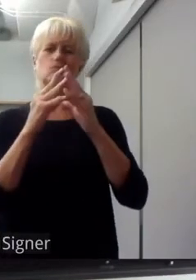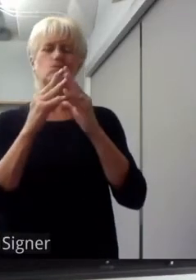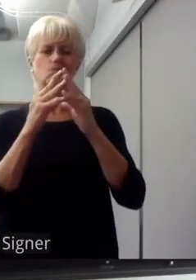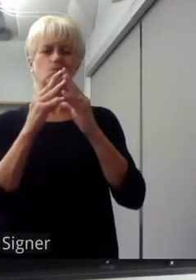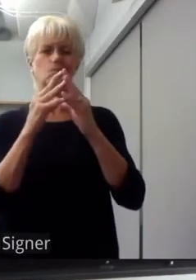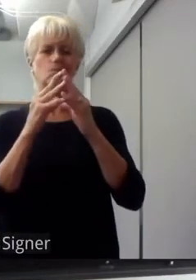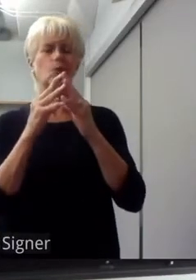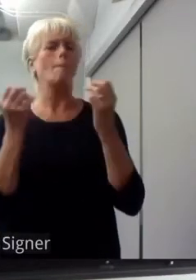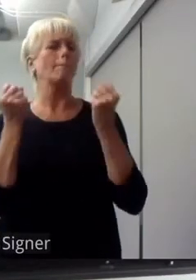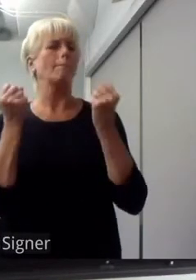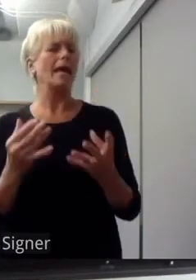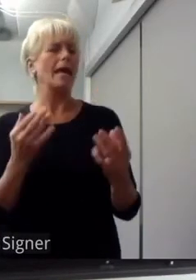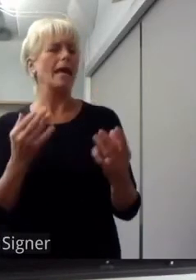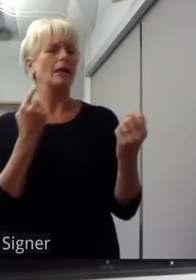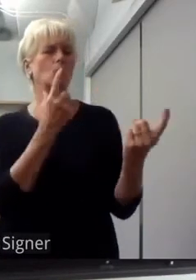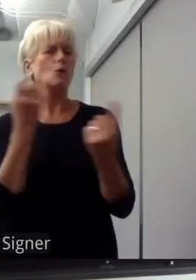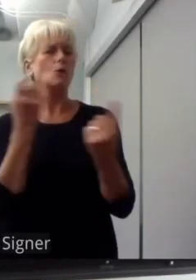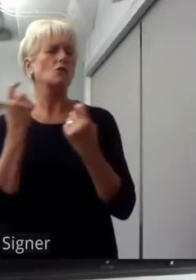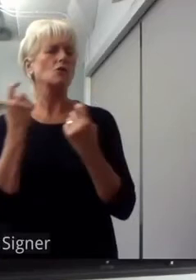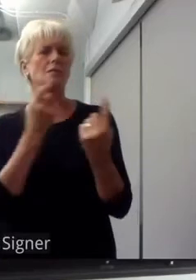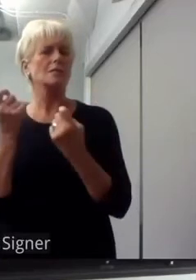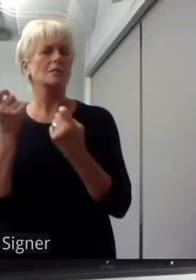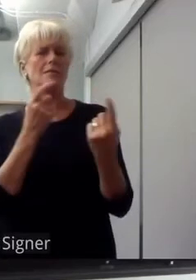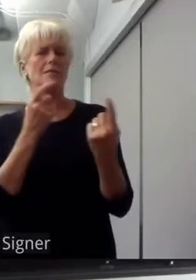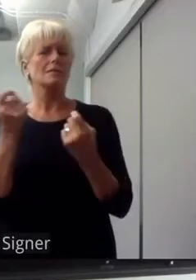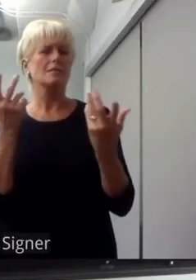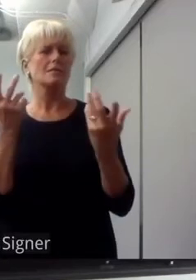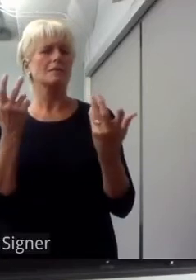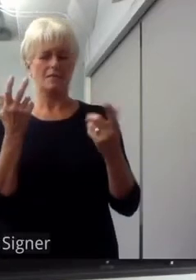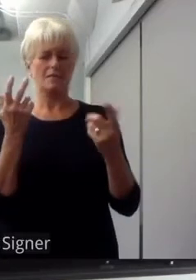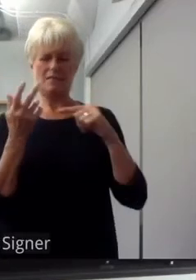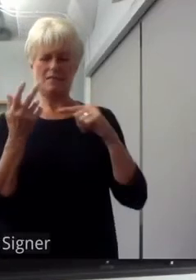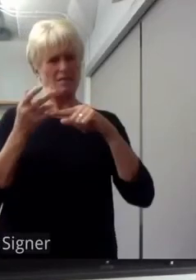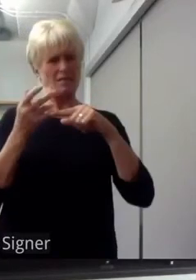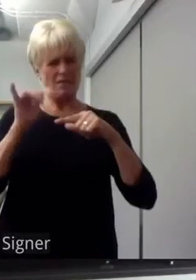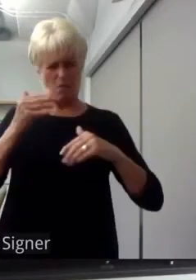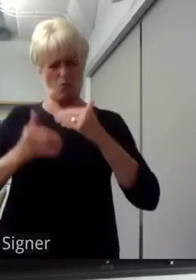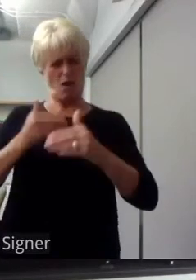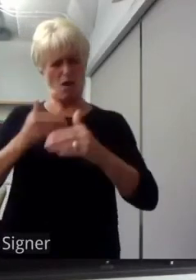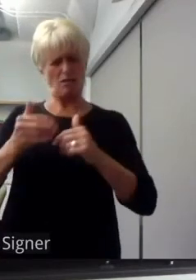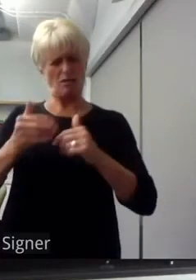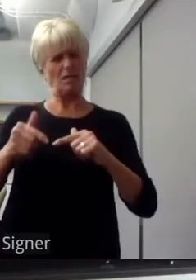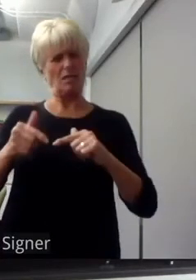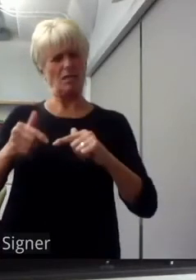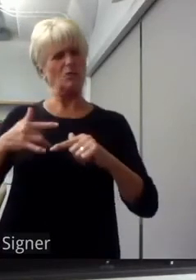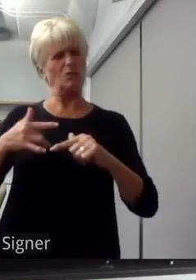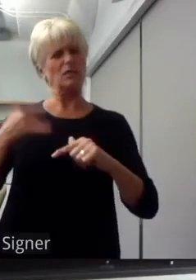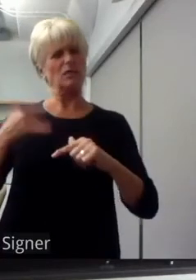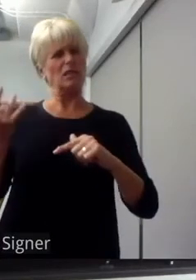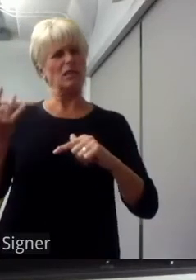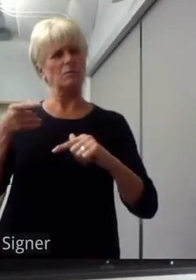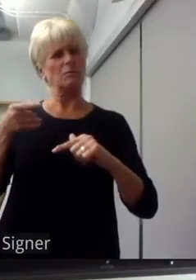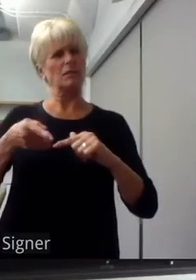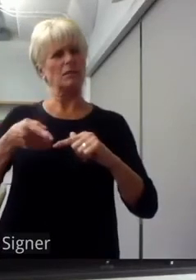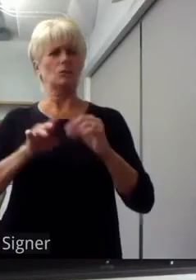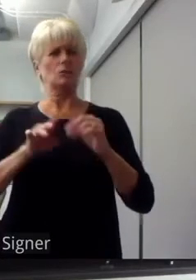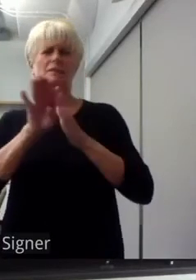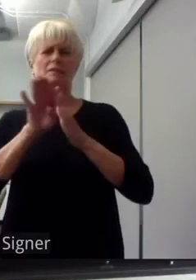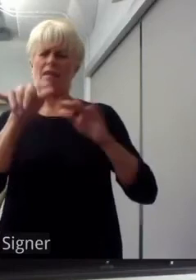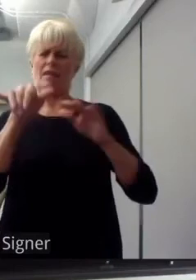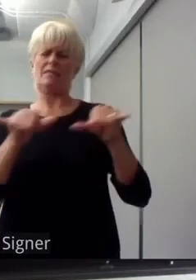around the process that led to the development of the standards, and that was one of the things that I was asked